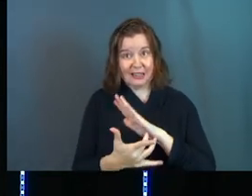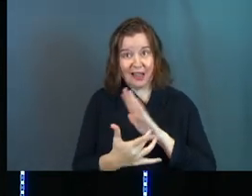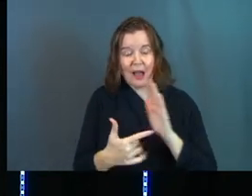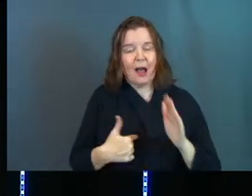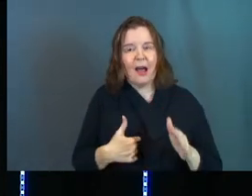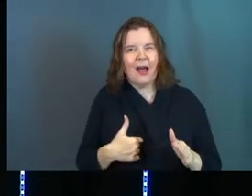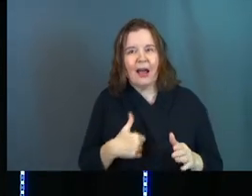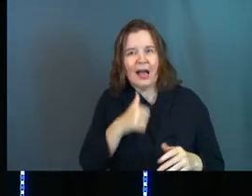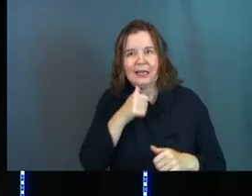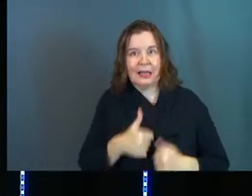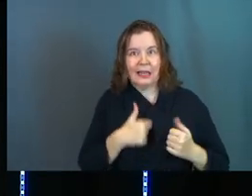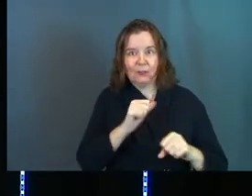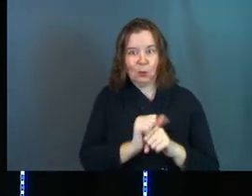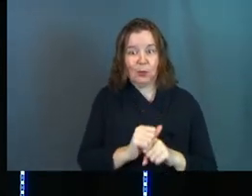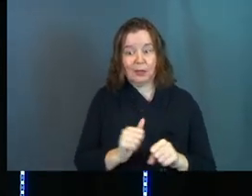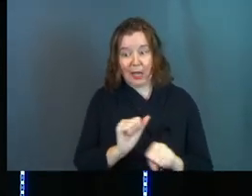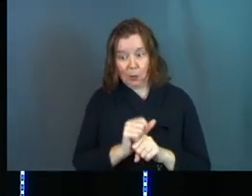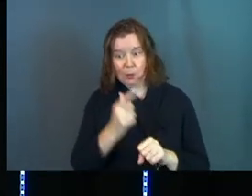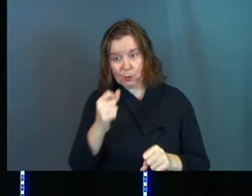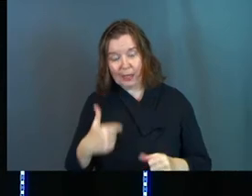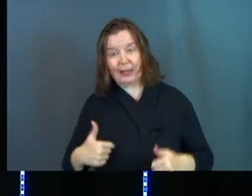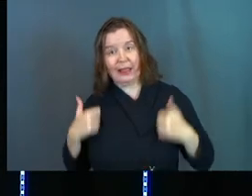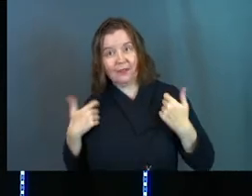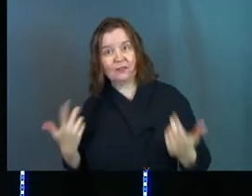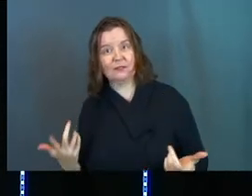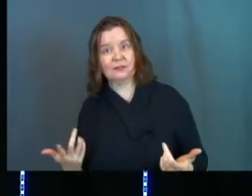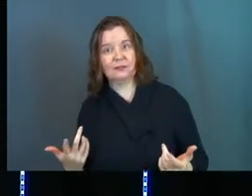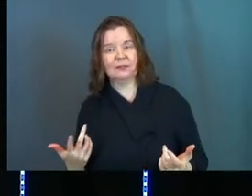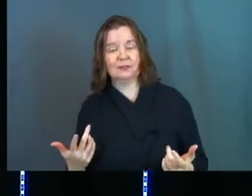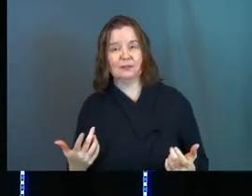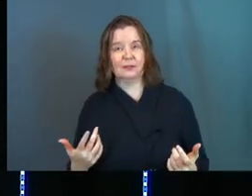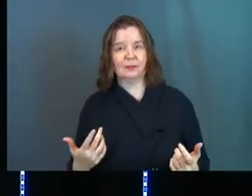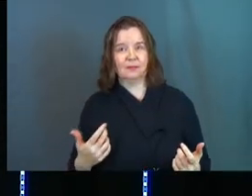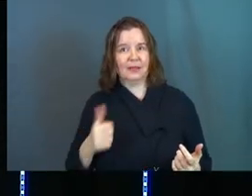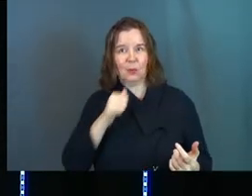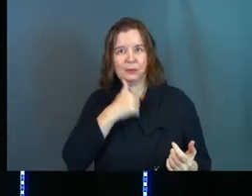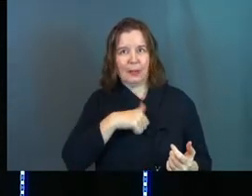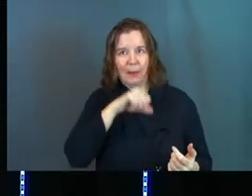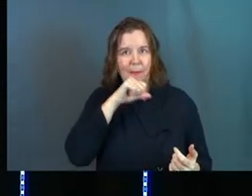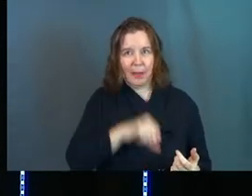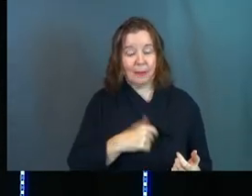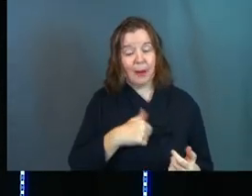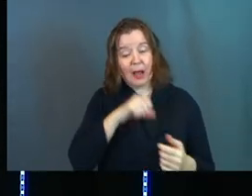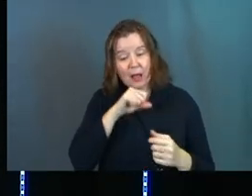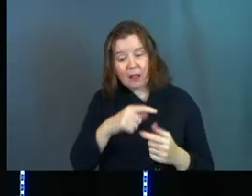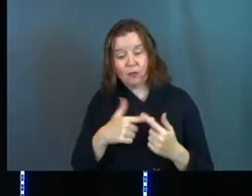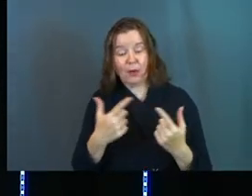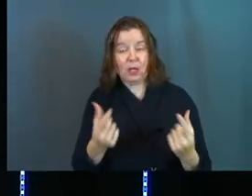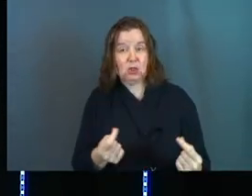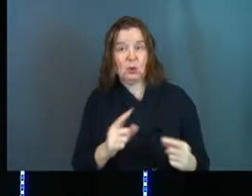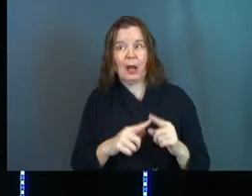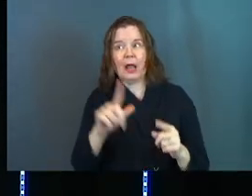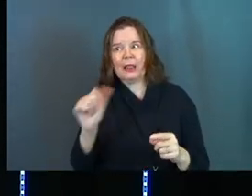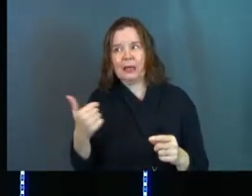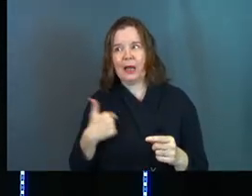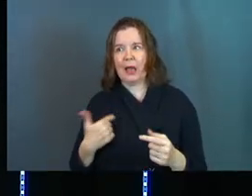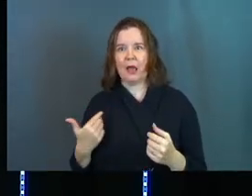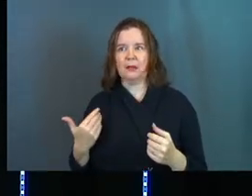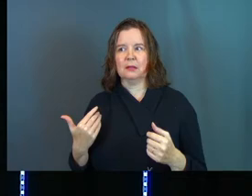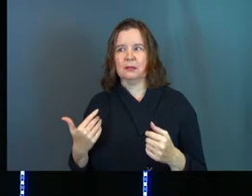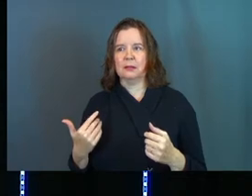like I didn't live to work. I worked so I could live. And it's like, and I loved what I got to do. And Linda and I